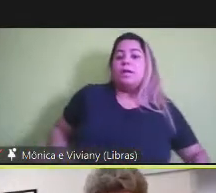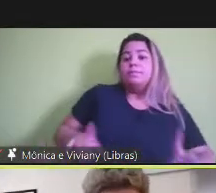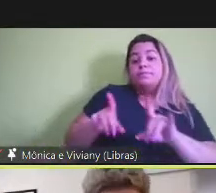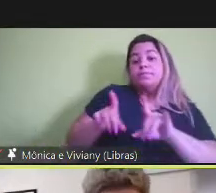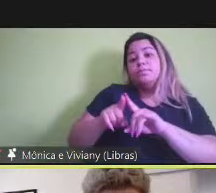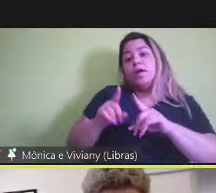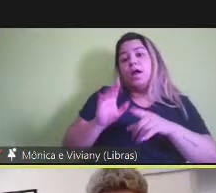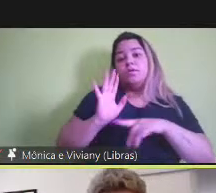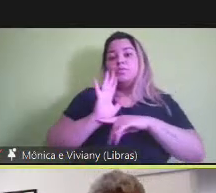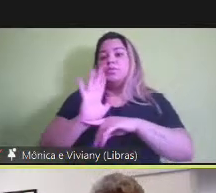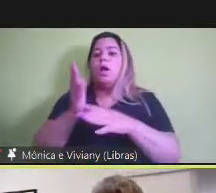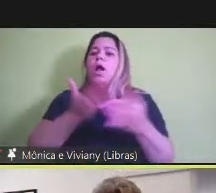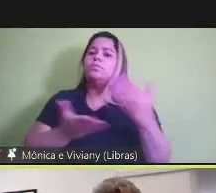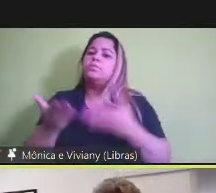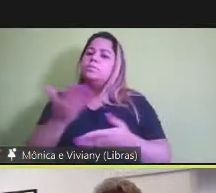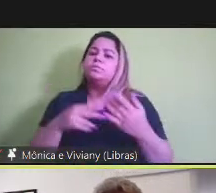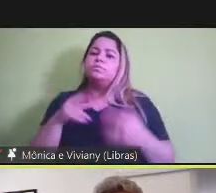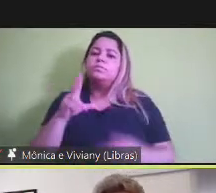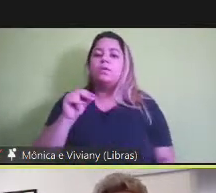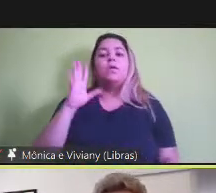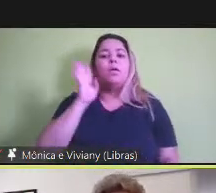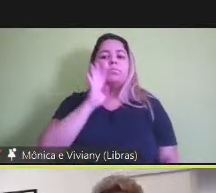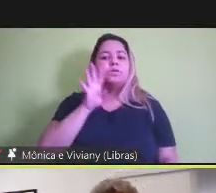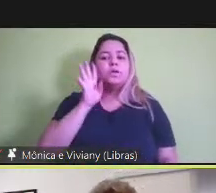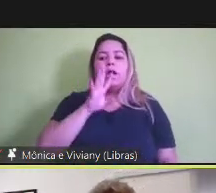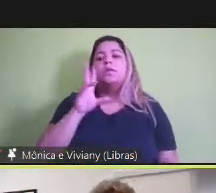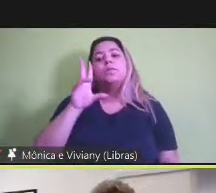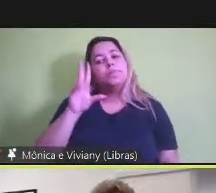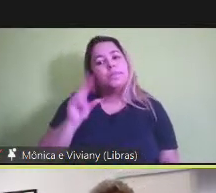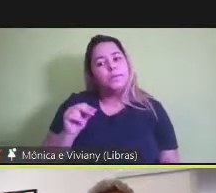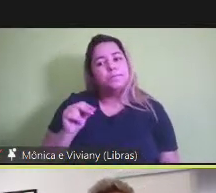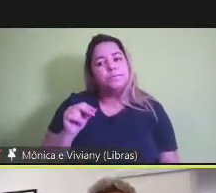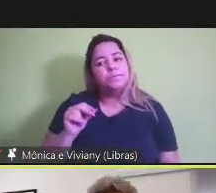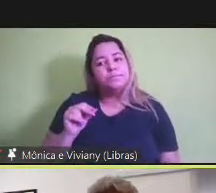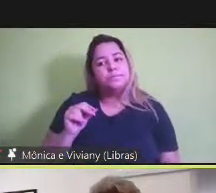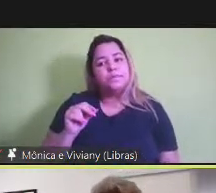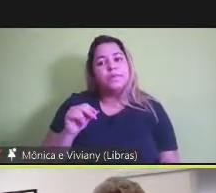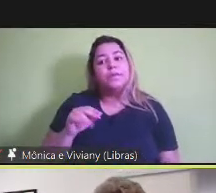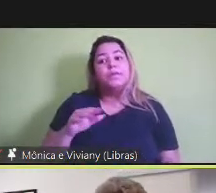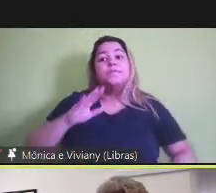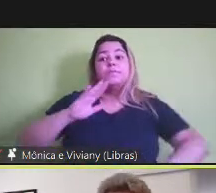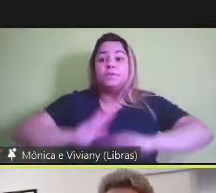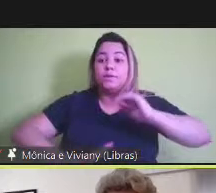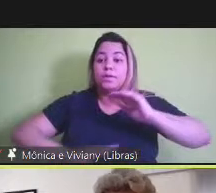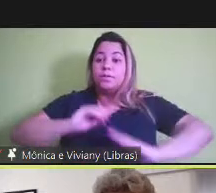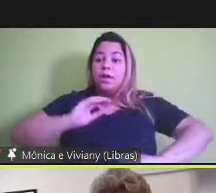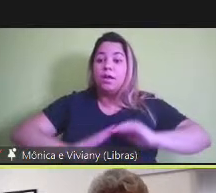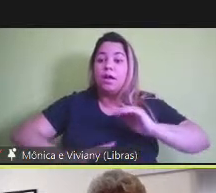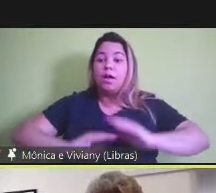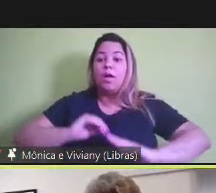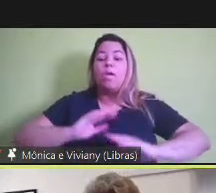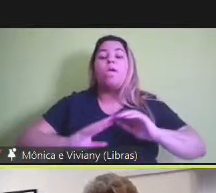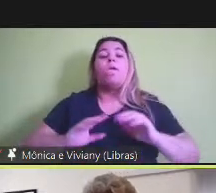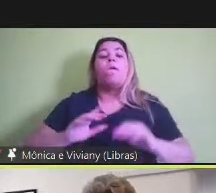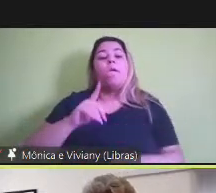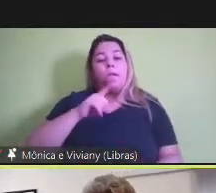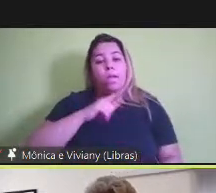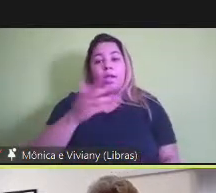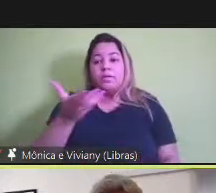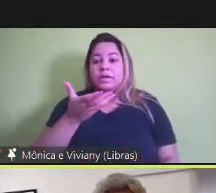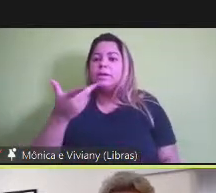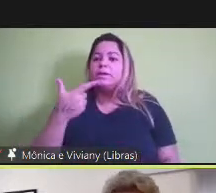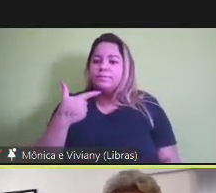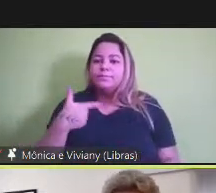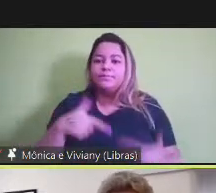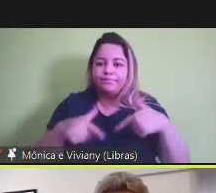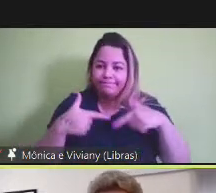not, oh, we are fine with each other. Collaboration and interprofessional collaboration means that professionals want